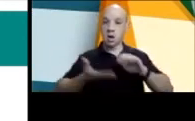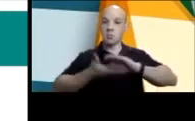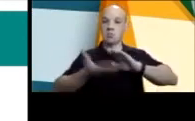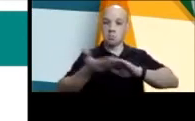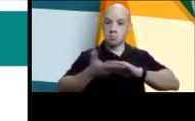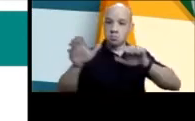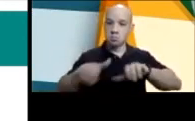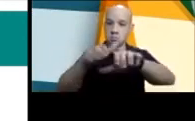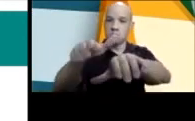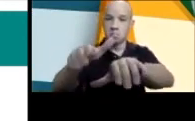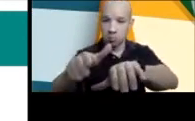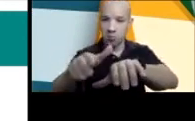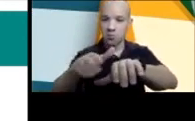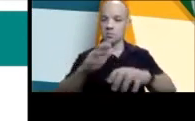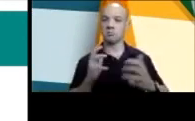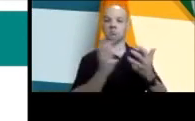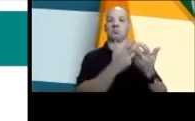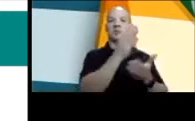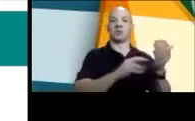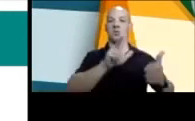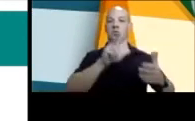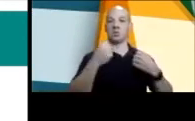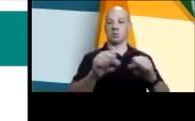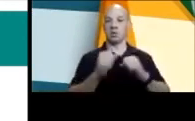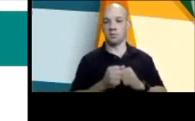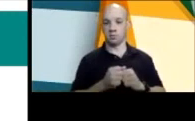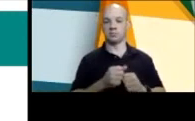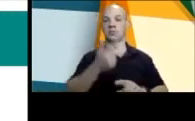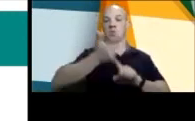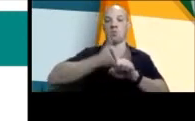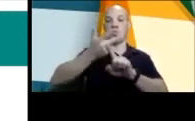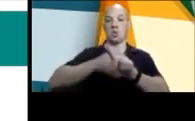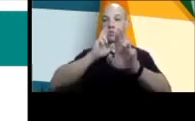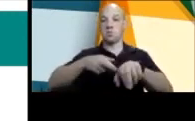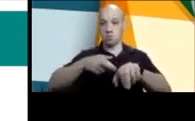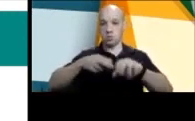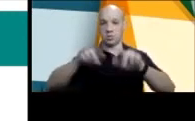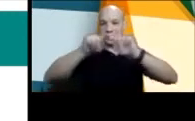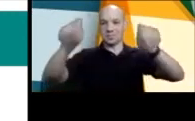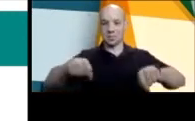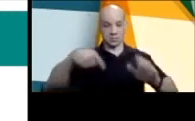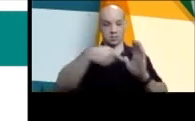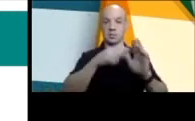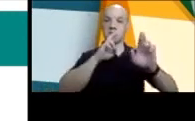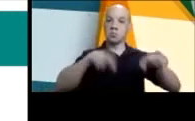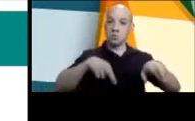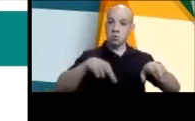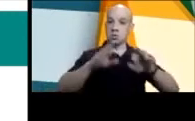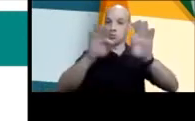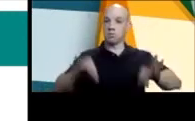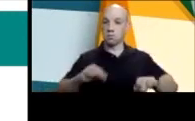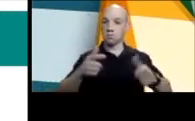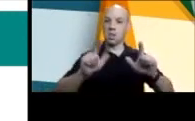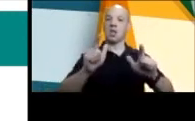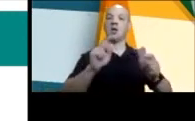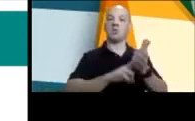to be in compliance with Section 3 efforts. Quarterly reporting templates. This reporting form allows contractors and